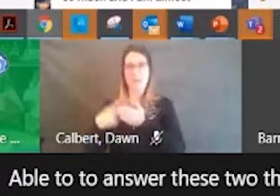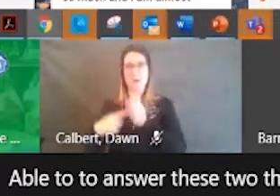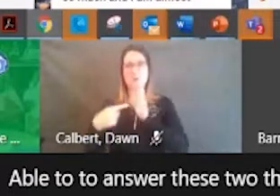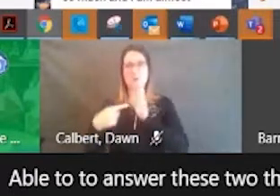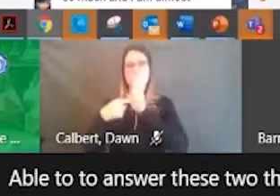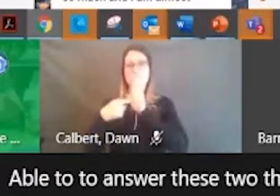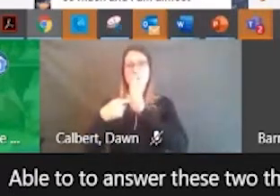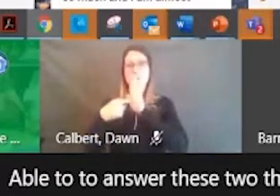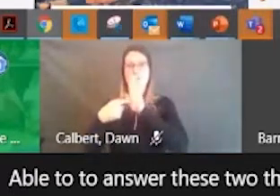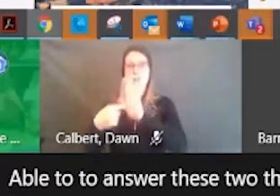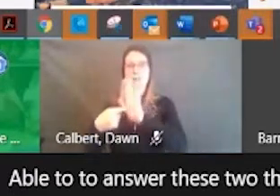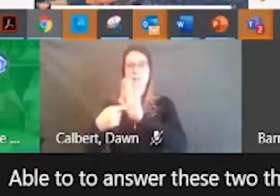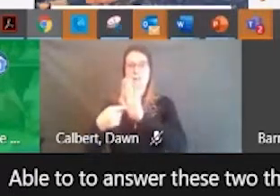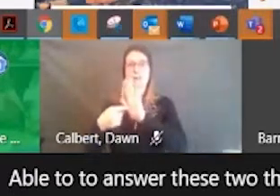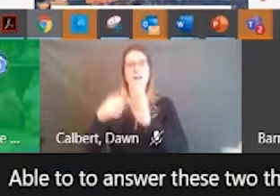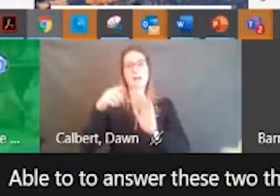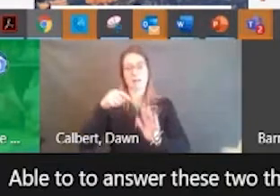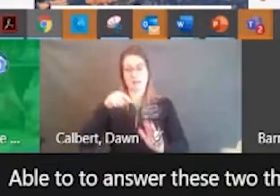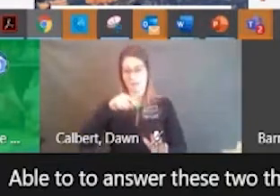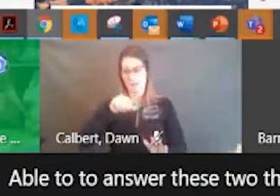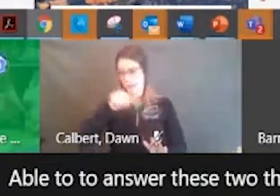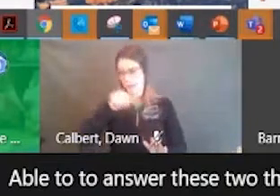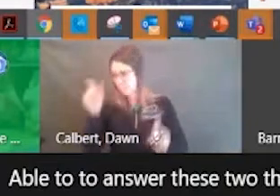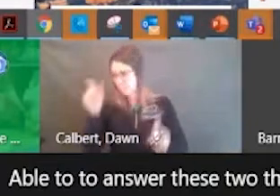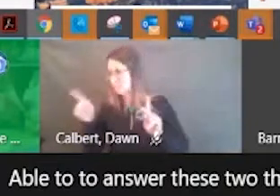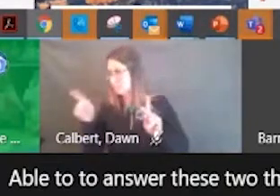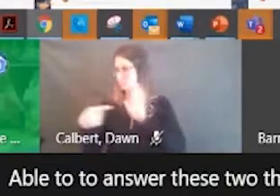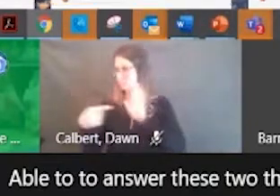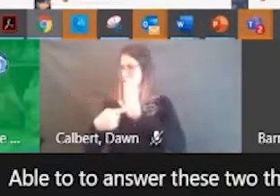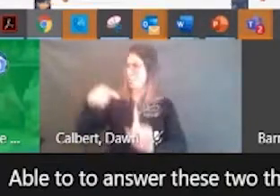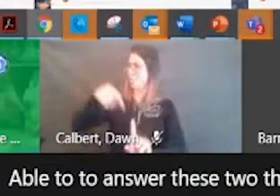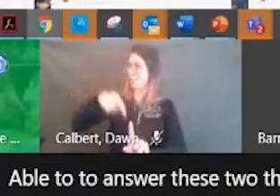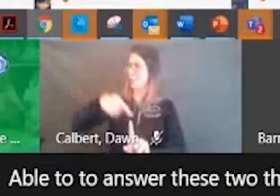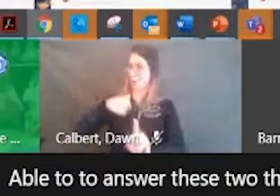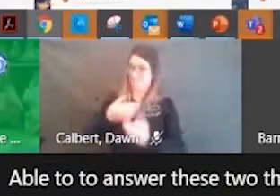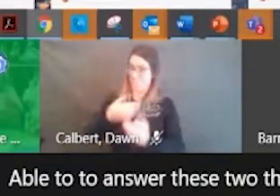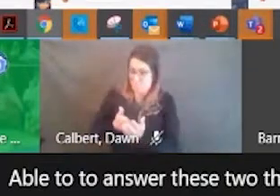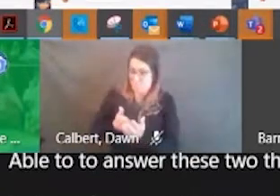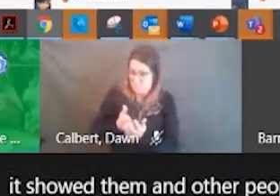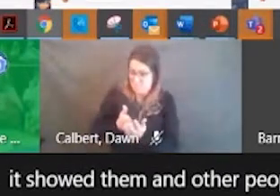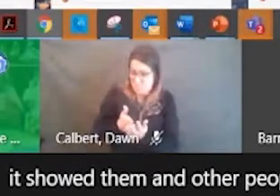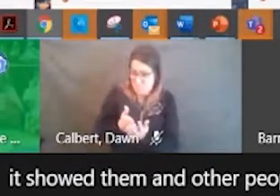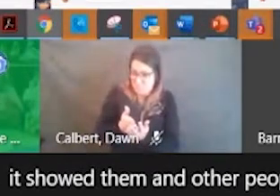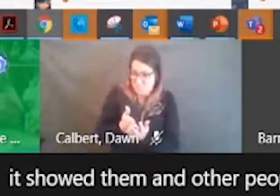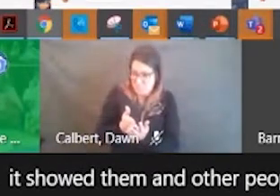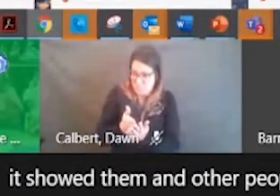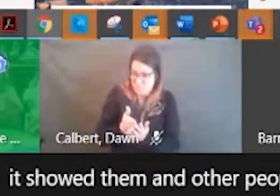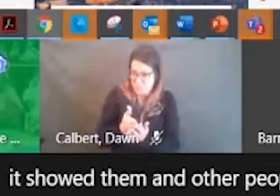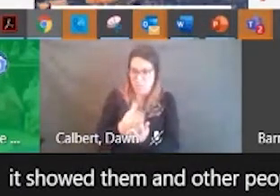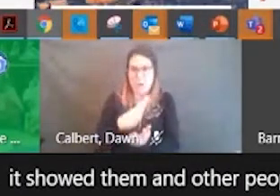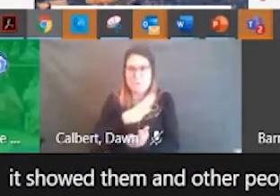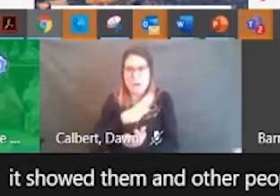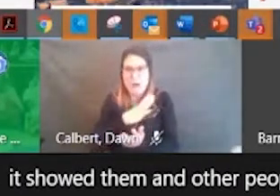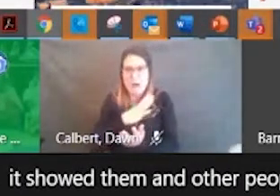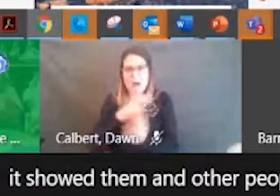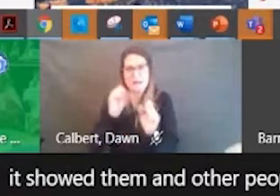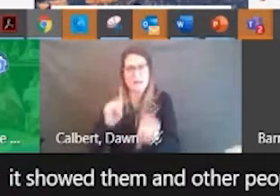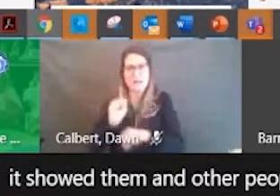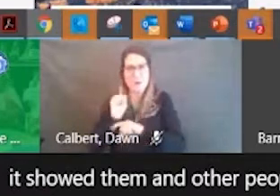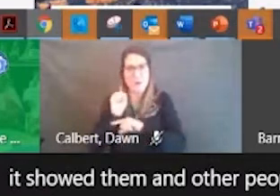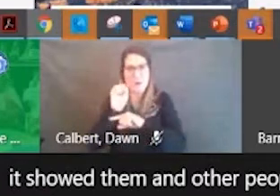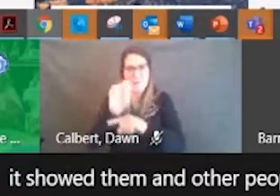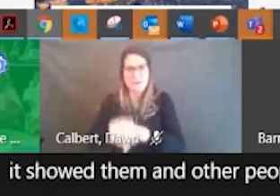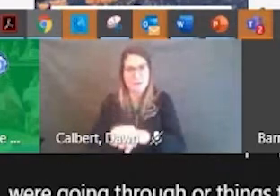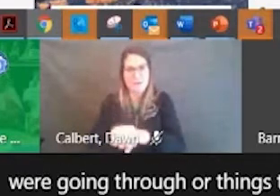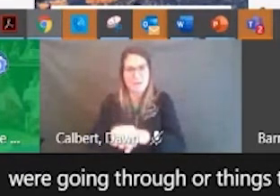them and other people that the things that they were going through were things that could be overcome. And again, it